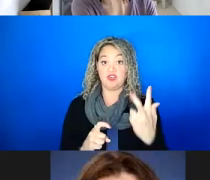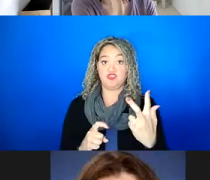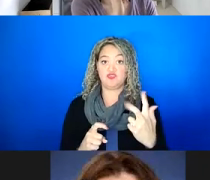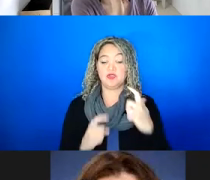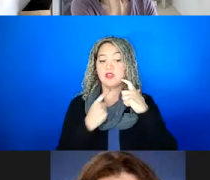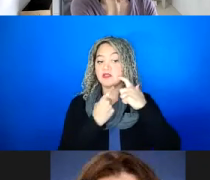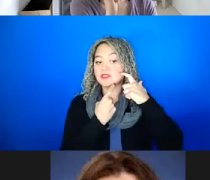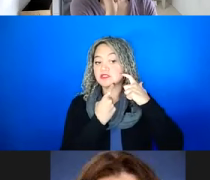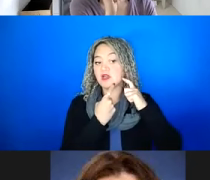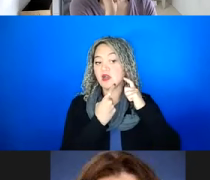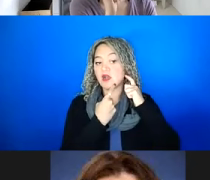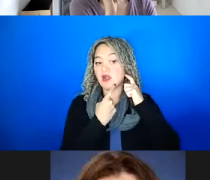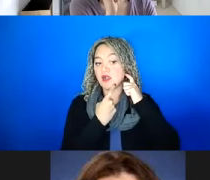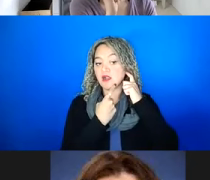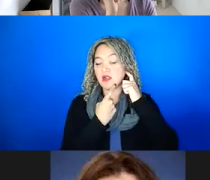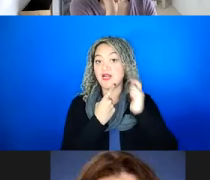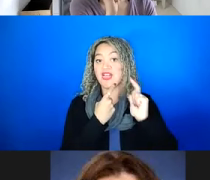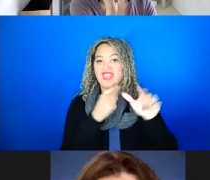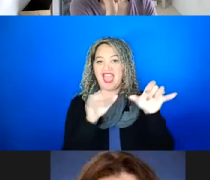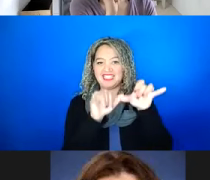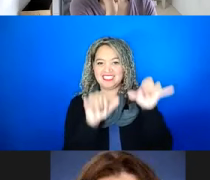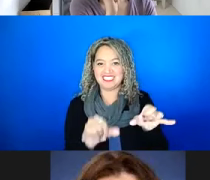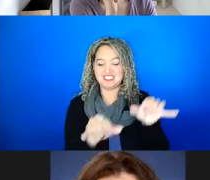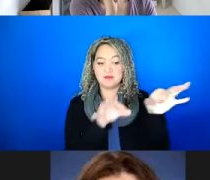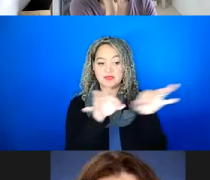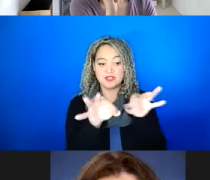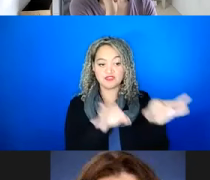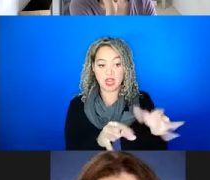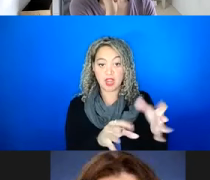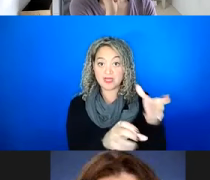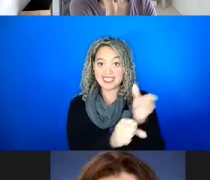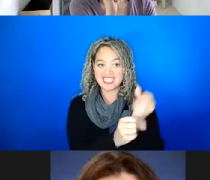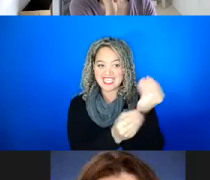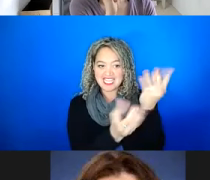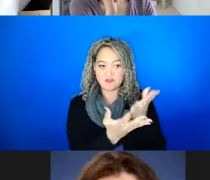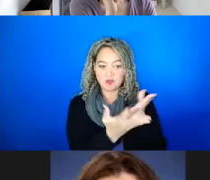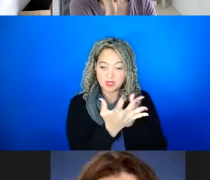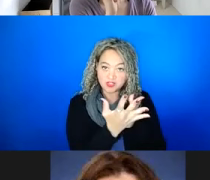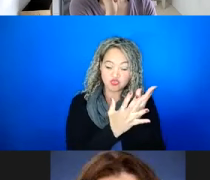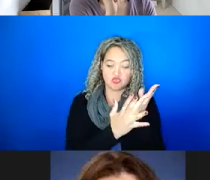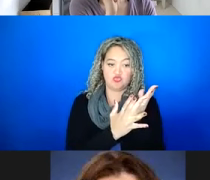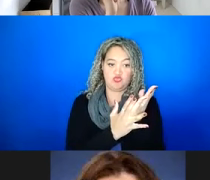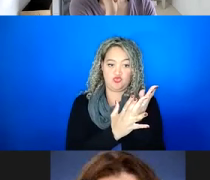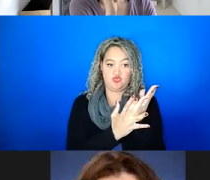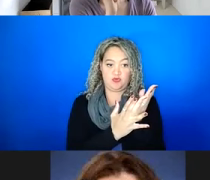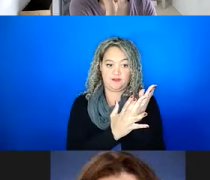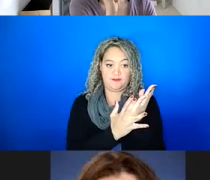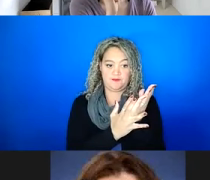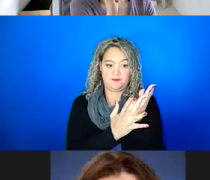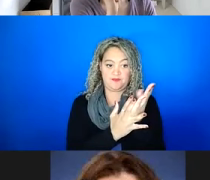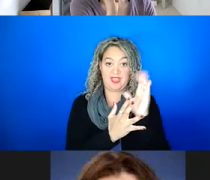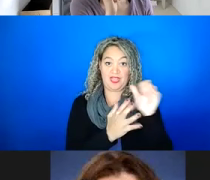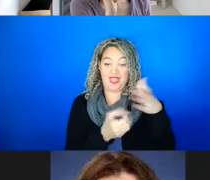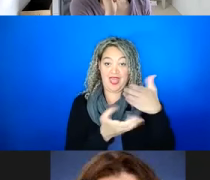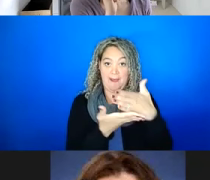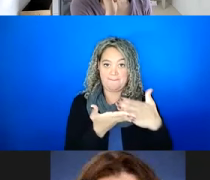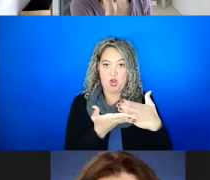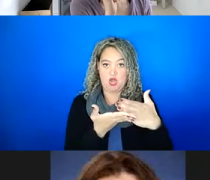Here's this system that's been well described, getting information right into this part of the